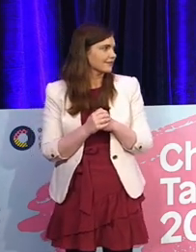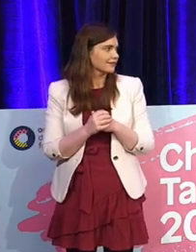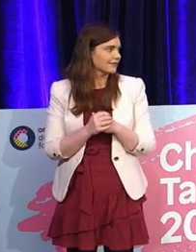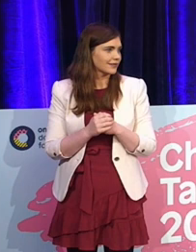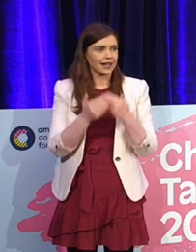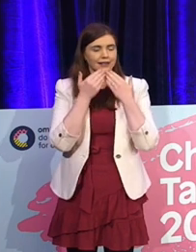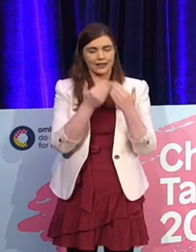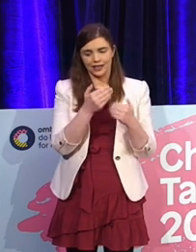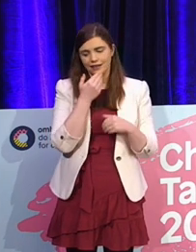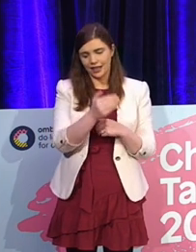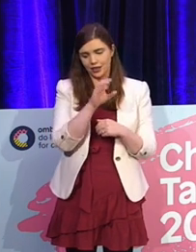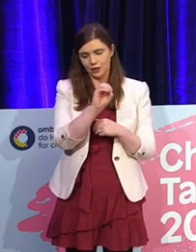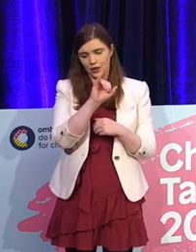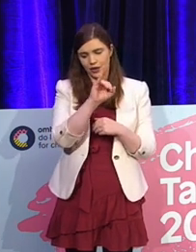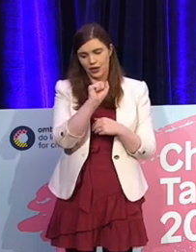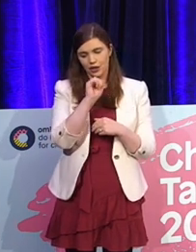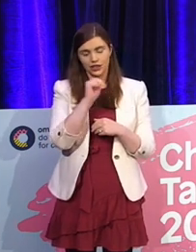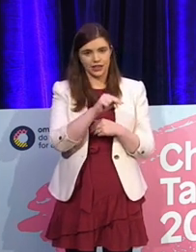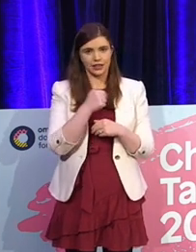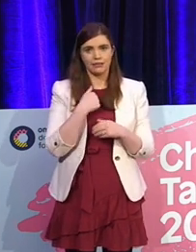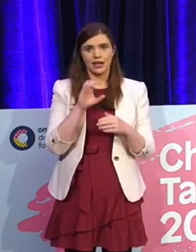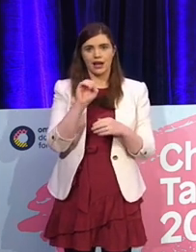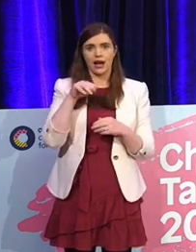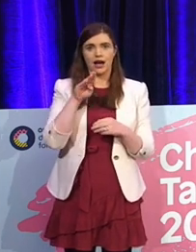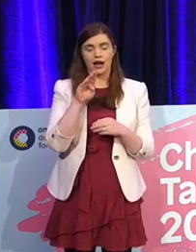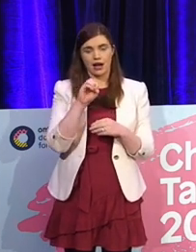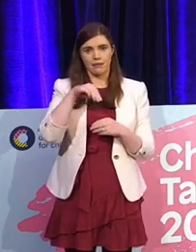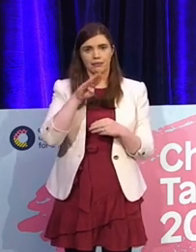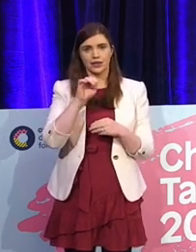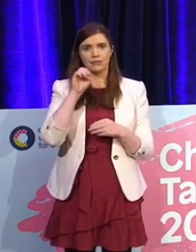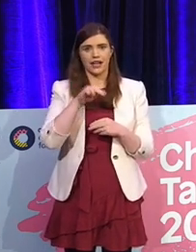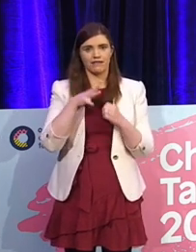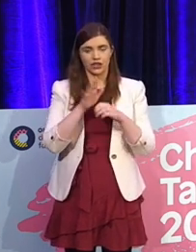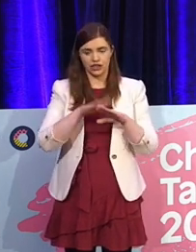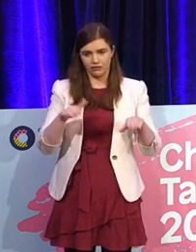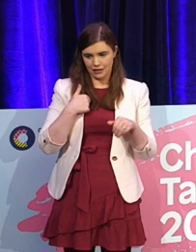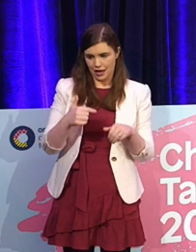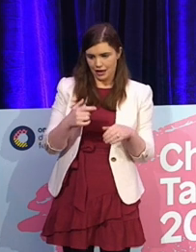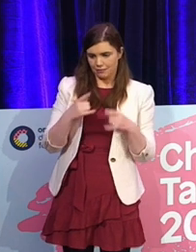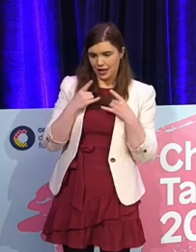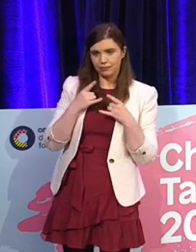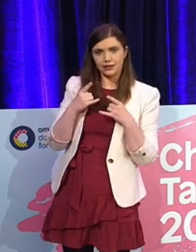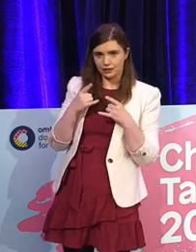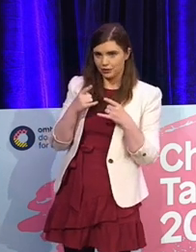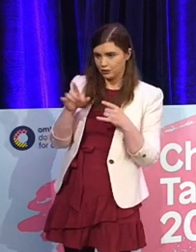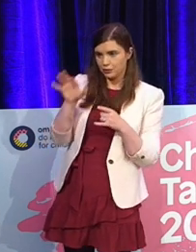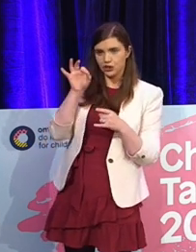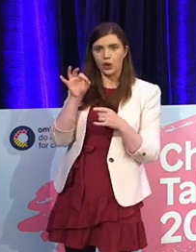Thank you very much, Oisin. As Ombudsman for Children, I'm really honoured and humbled to be chosen as such and to be in my second